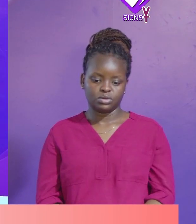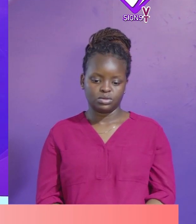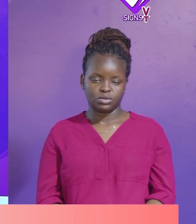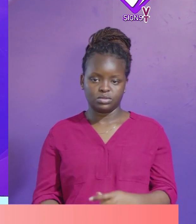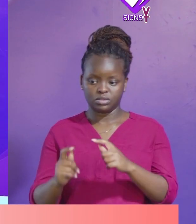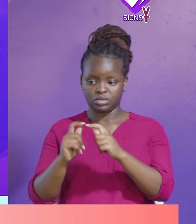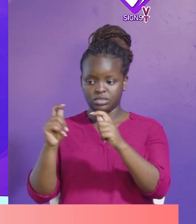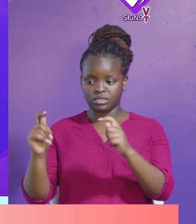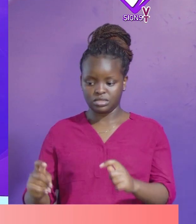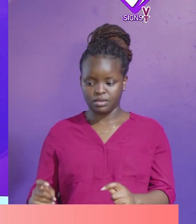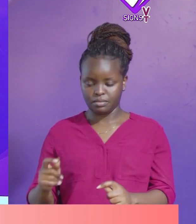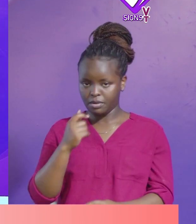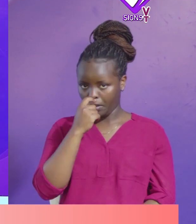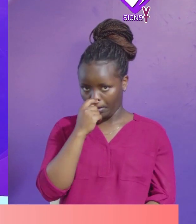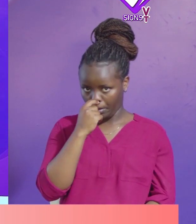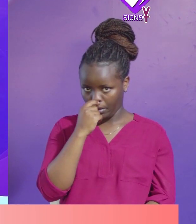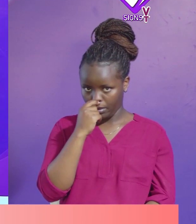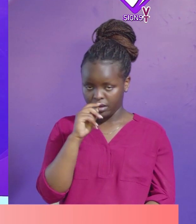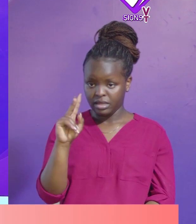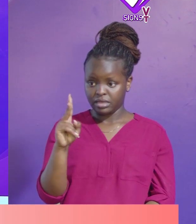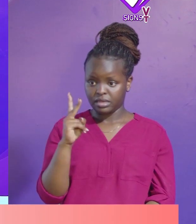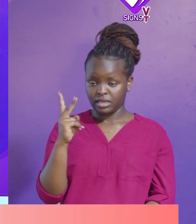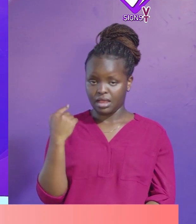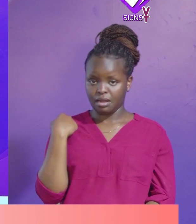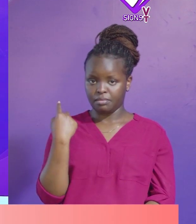table, whereby Kenya was second.